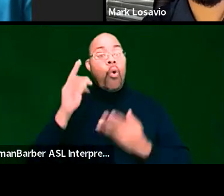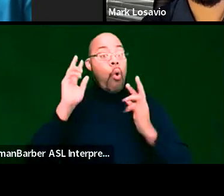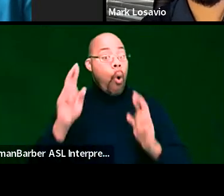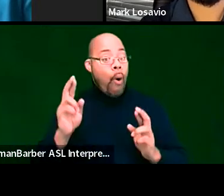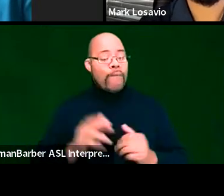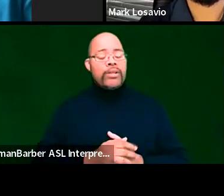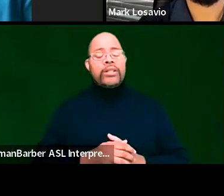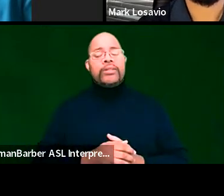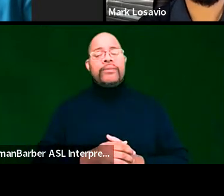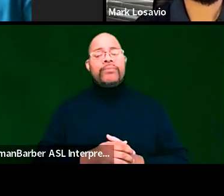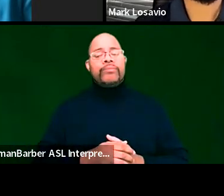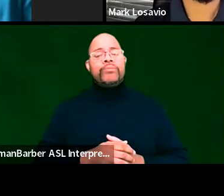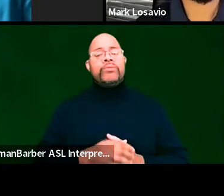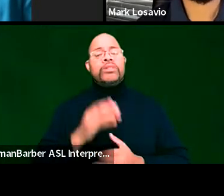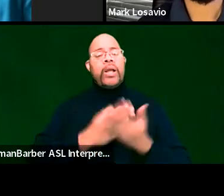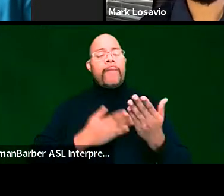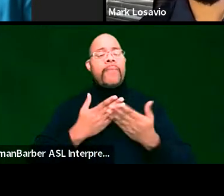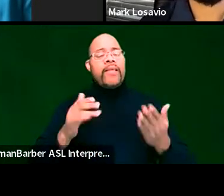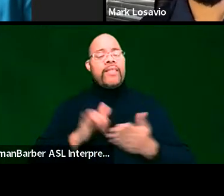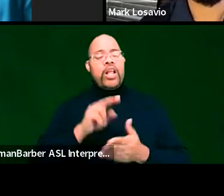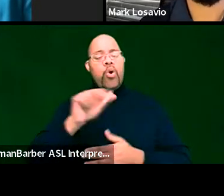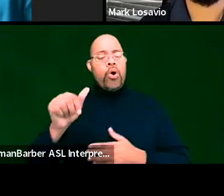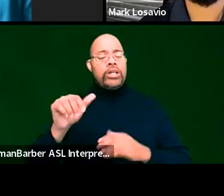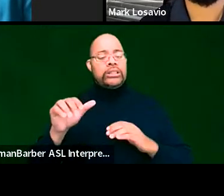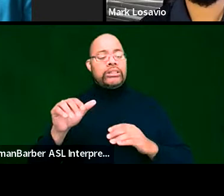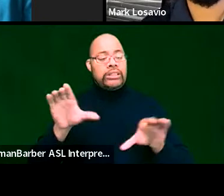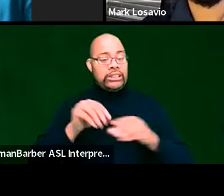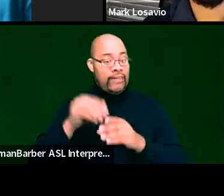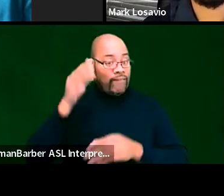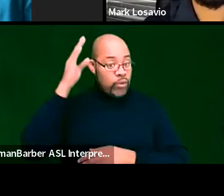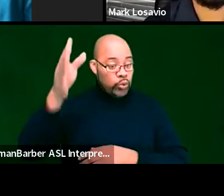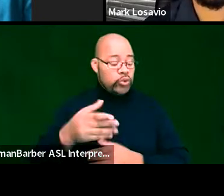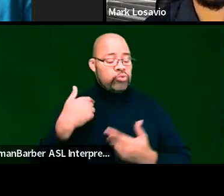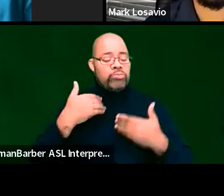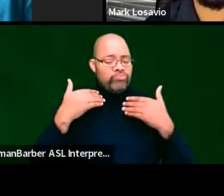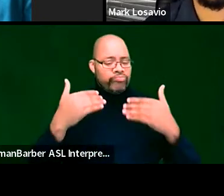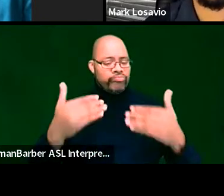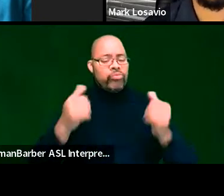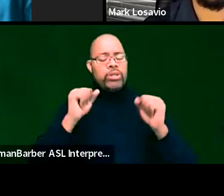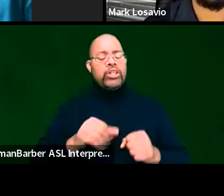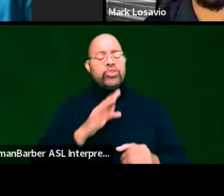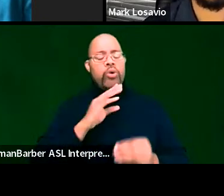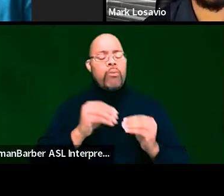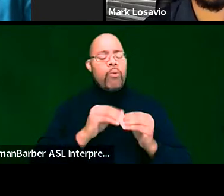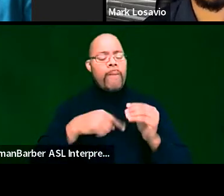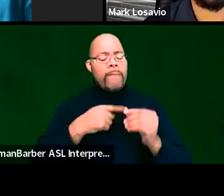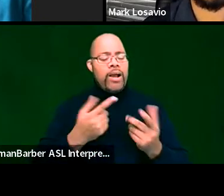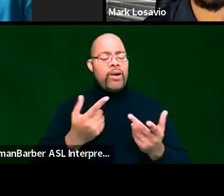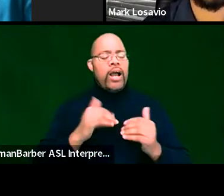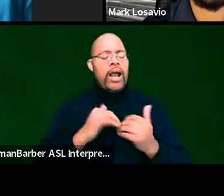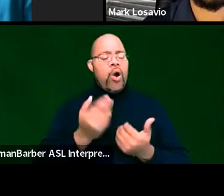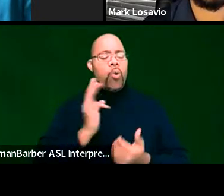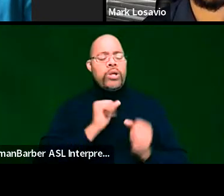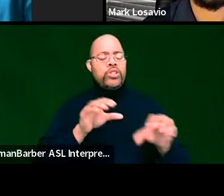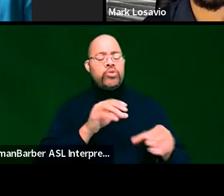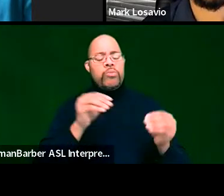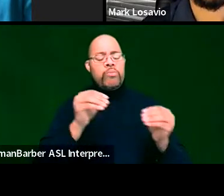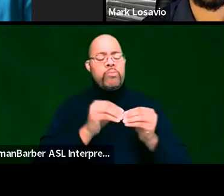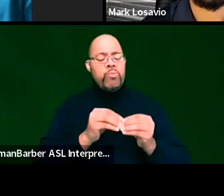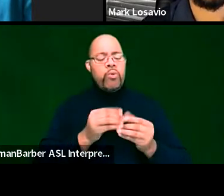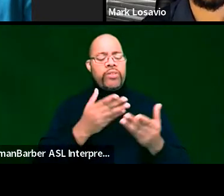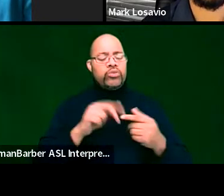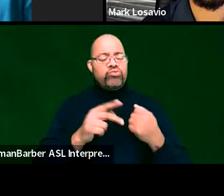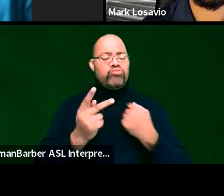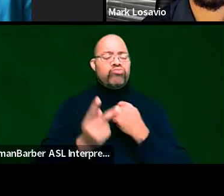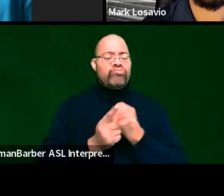hopefully with some of the things that NOAA does in the future, and as we move forward, we can talk about more, you know, how we can do more things to